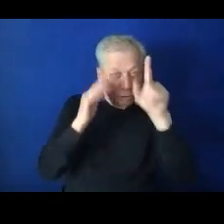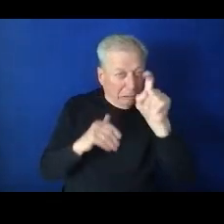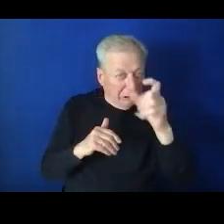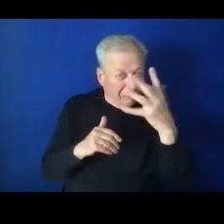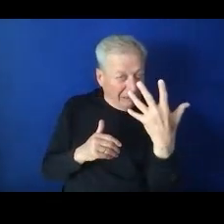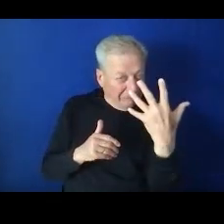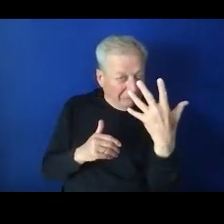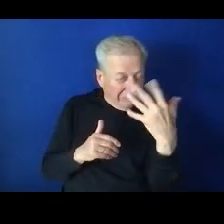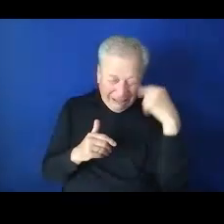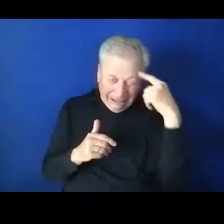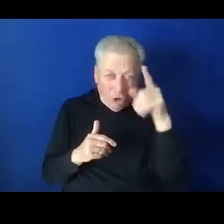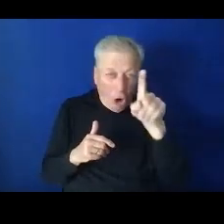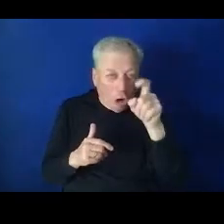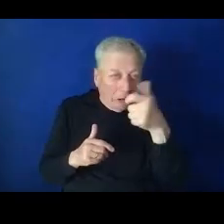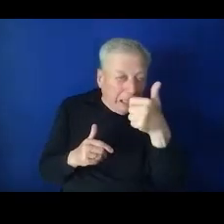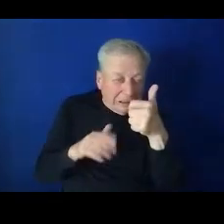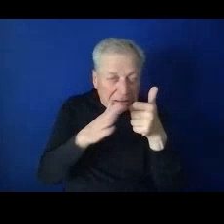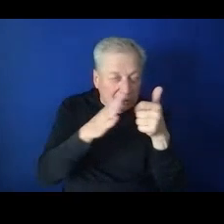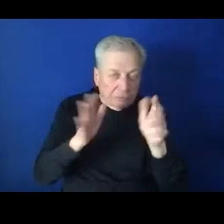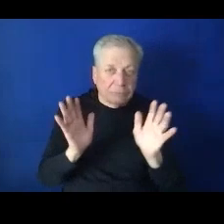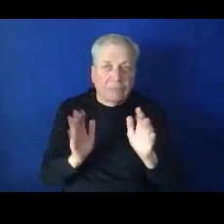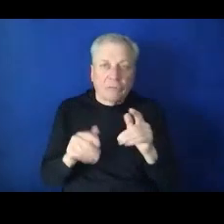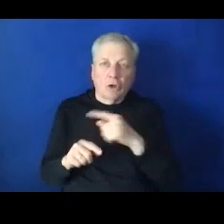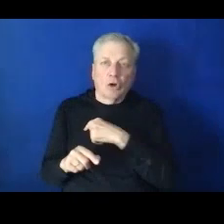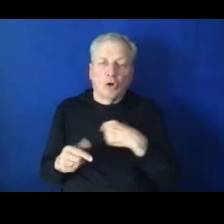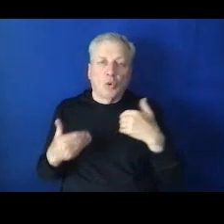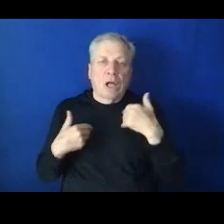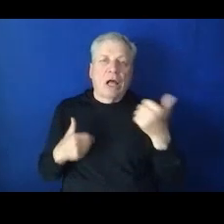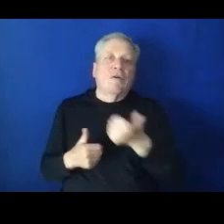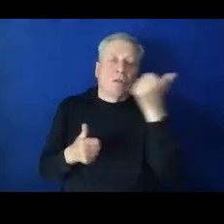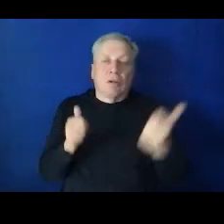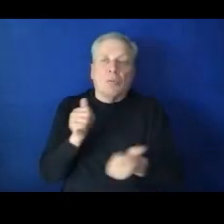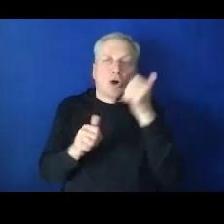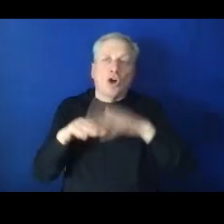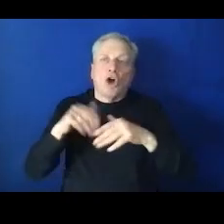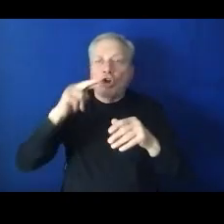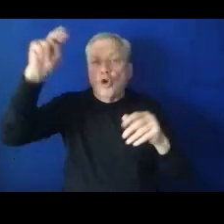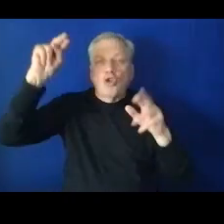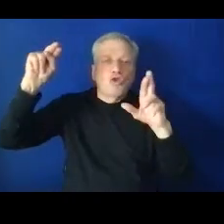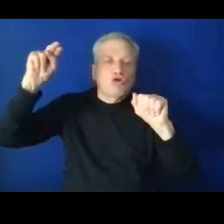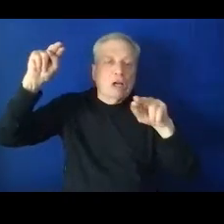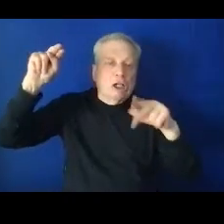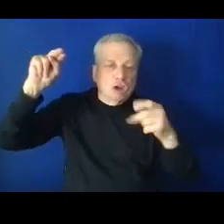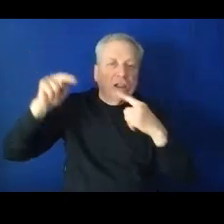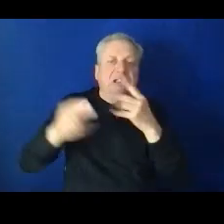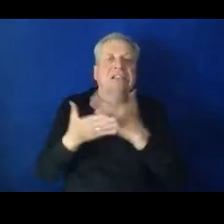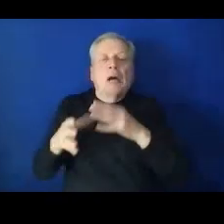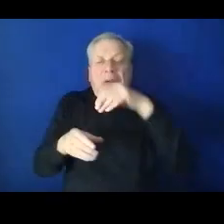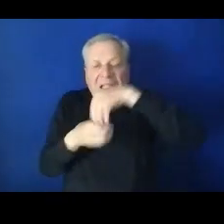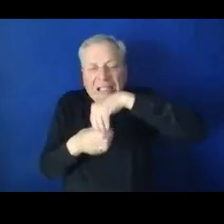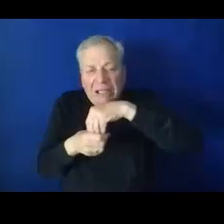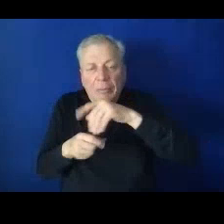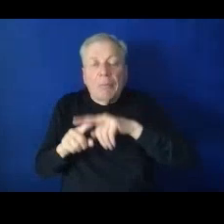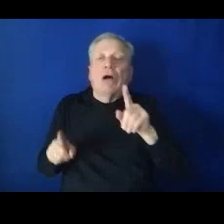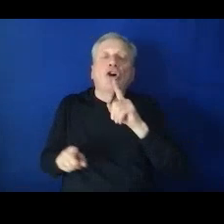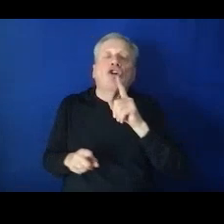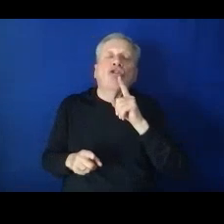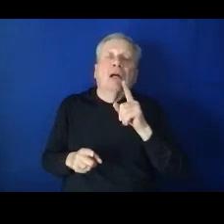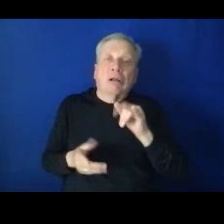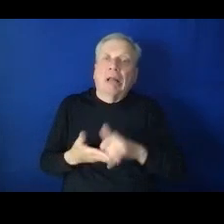105-ish, if I remember, 110. We've got the majority on the northern range. We do have some in the interior, but it sort of gives